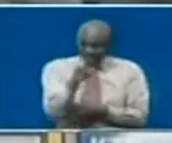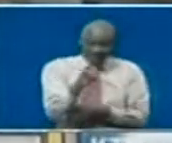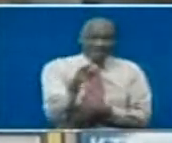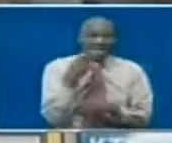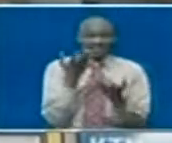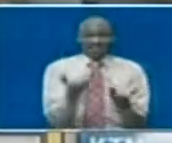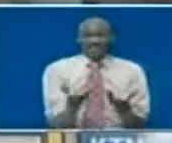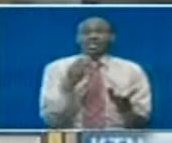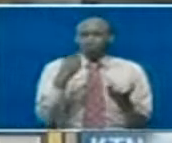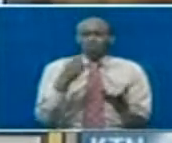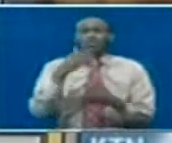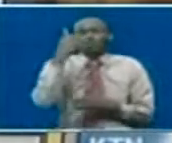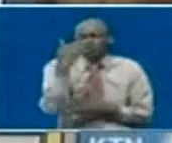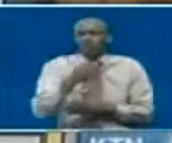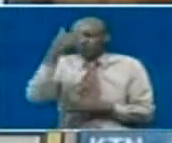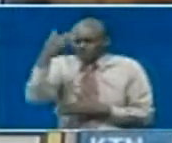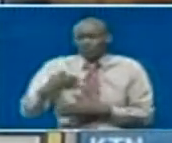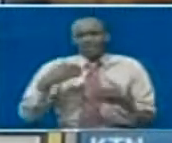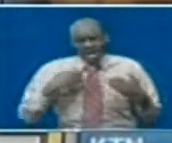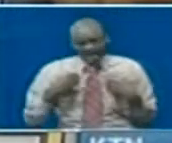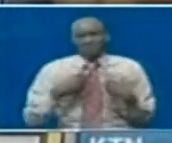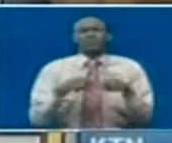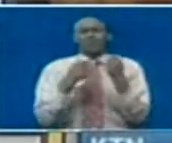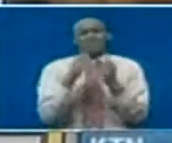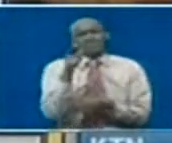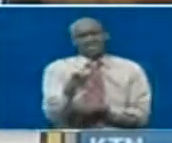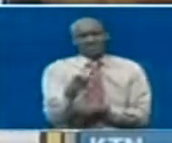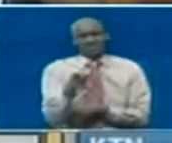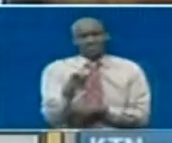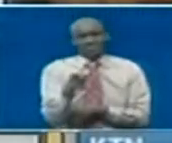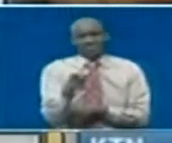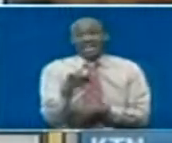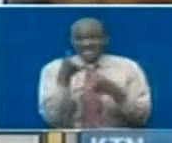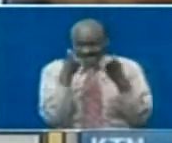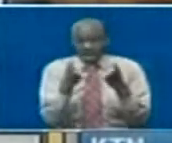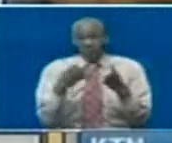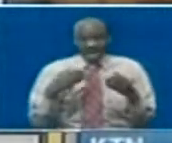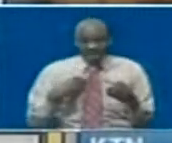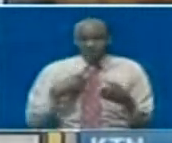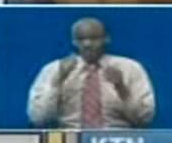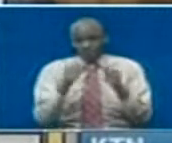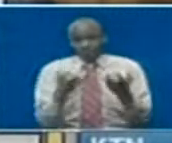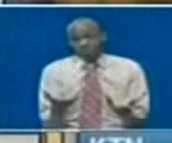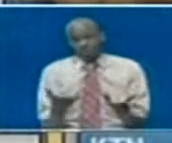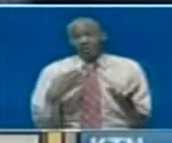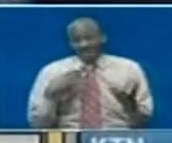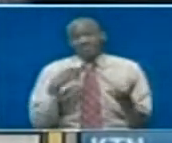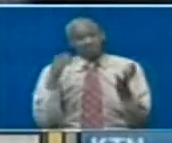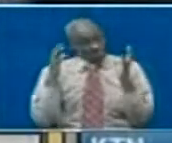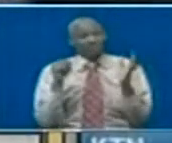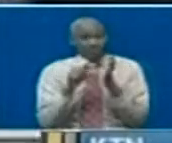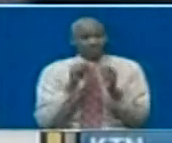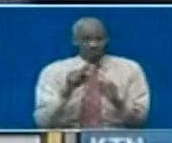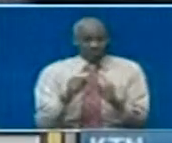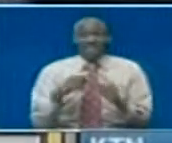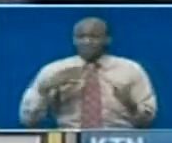agency to stem the ever-increasing vice, which has now threatened to spiral into a crisis. With